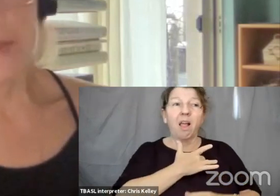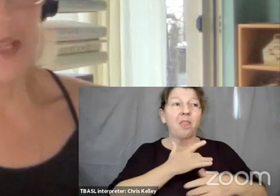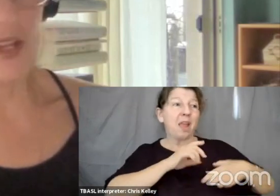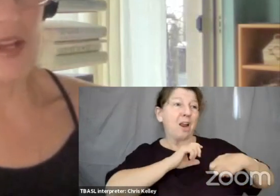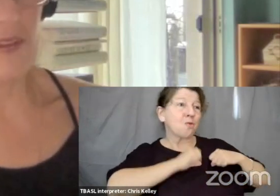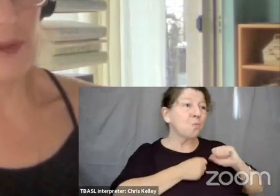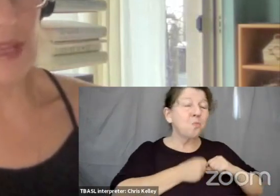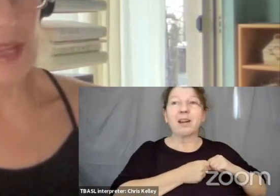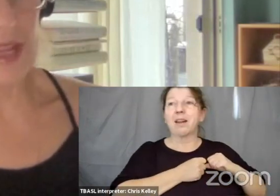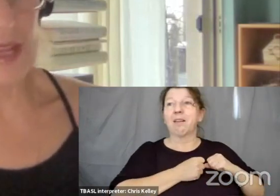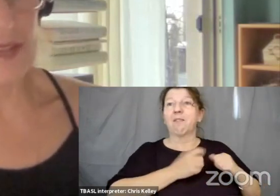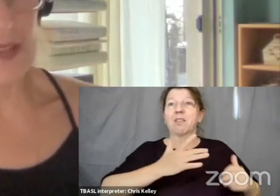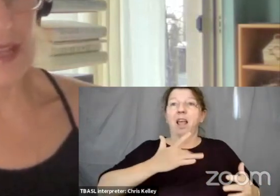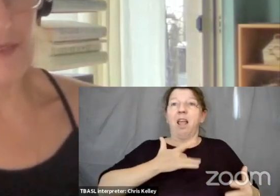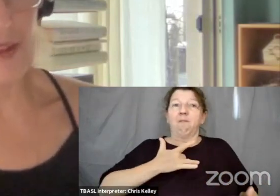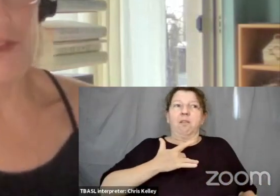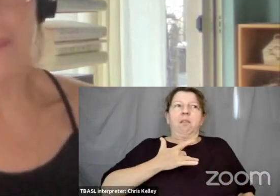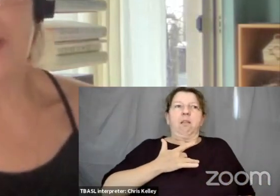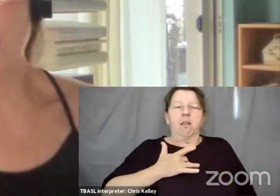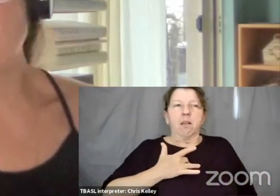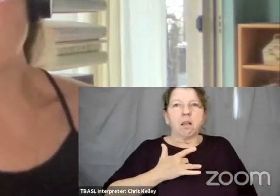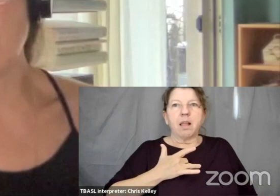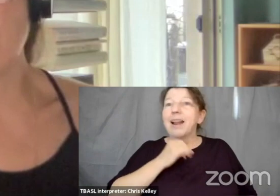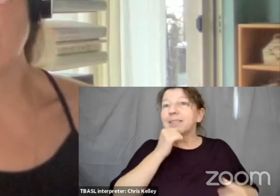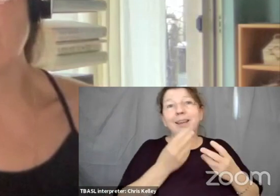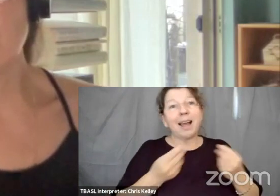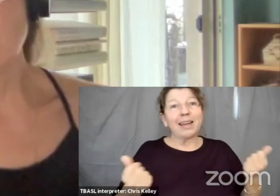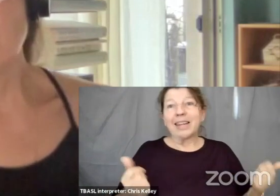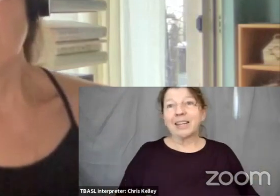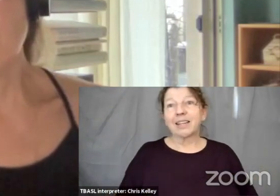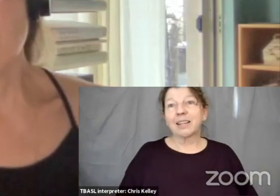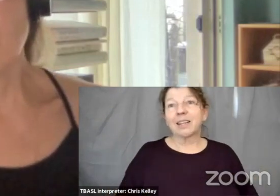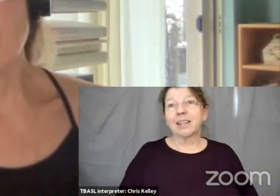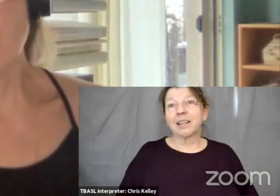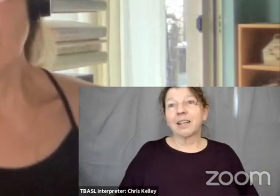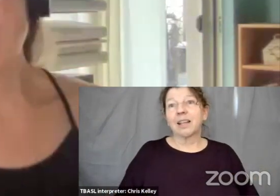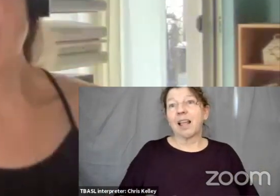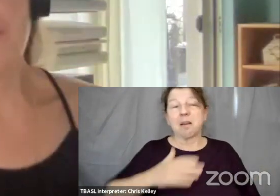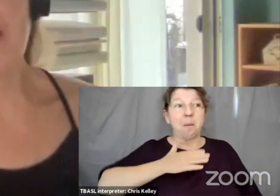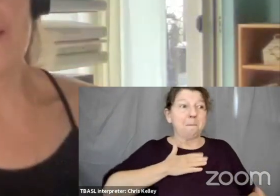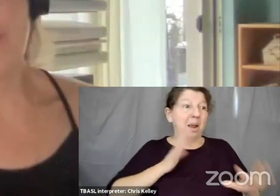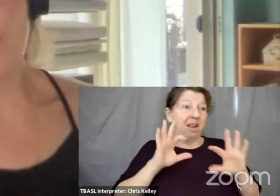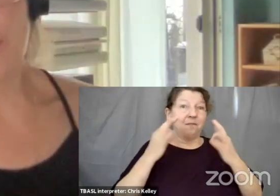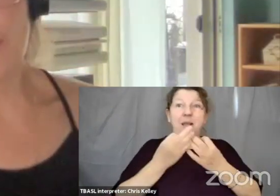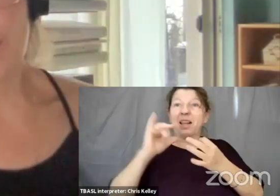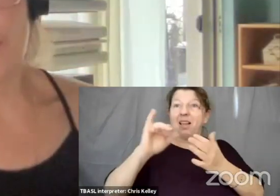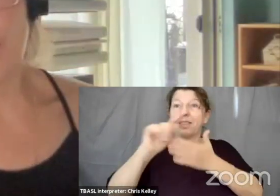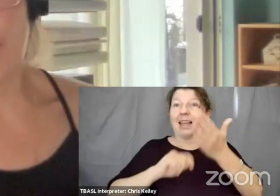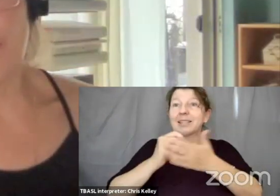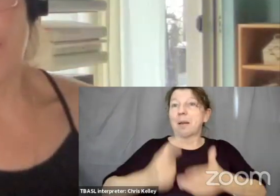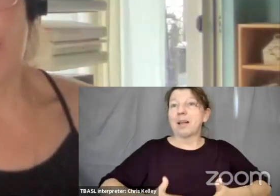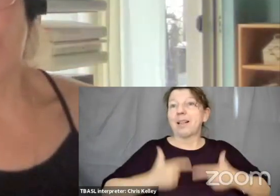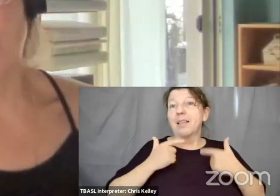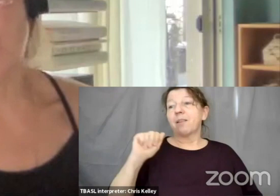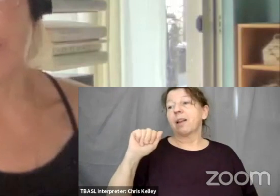And for me, the costs were that I had a family living in Iraq for as far back as anyone can